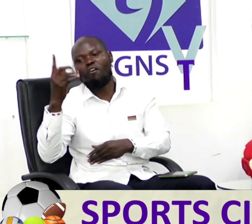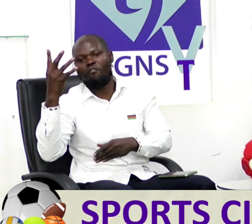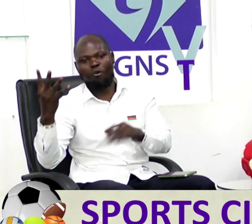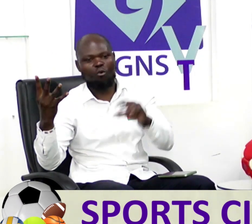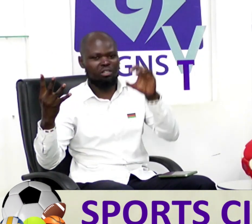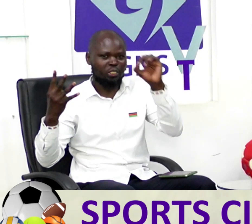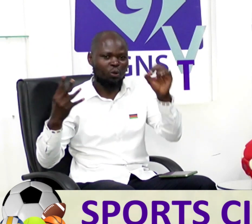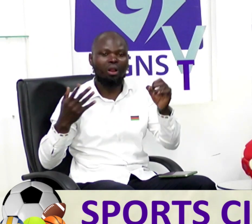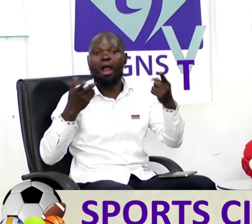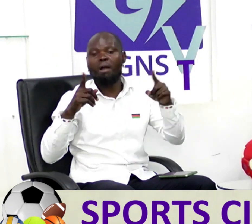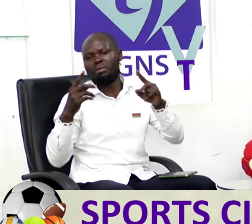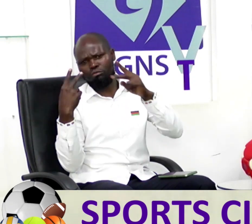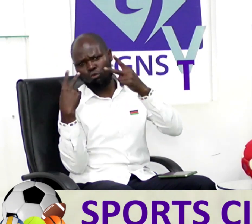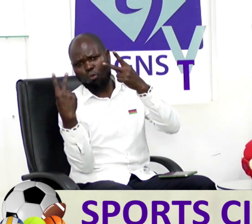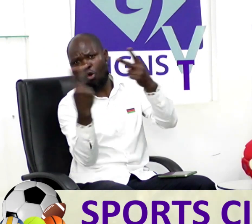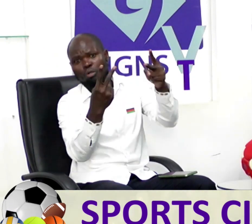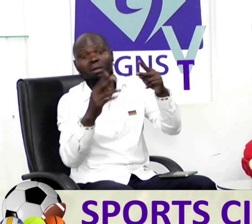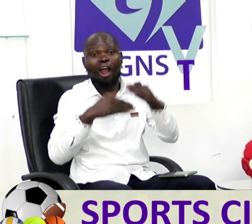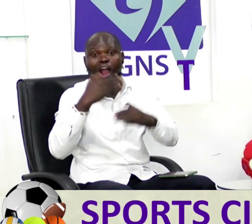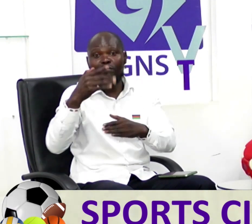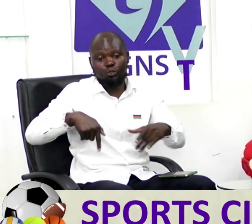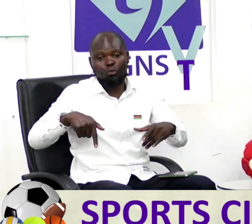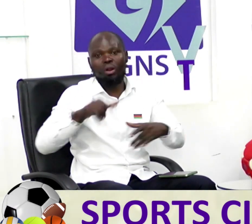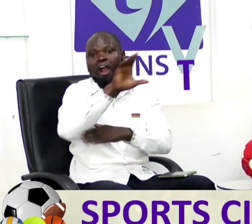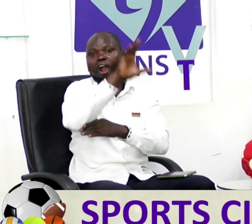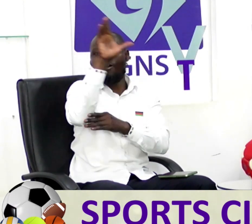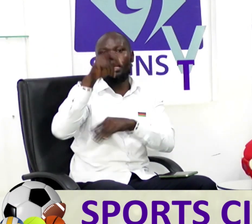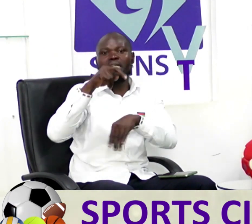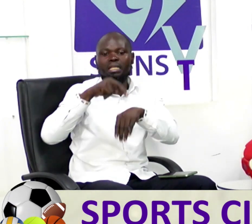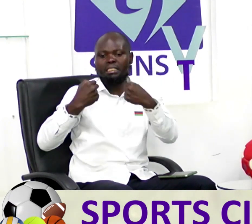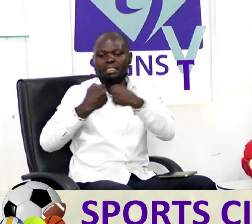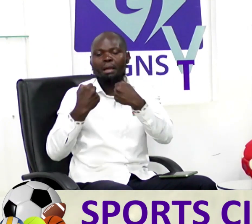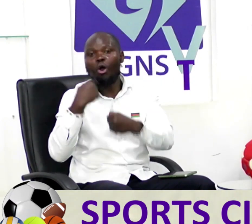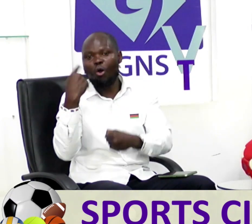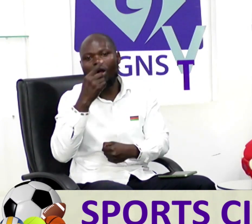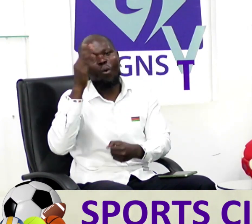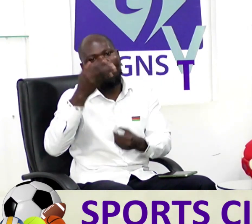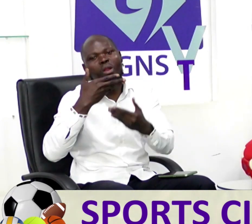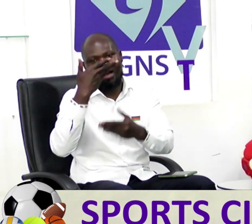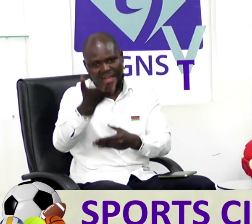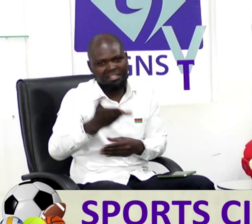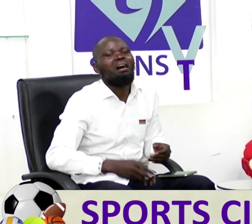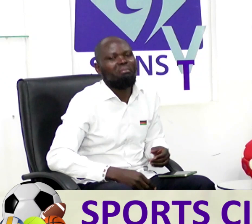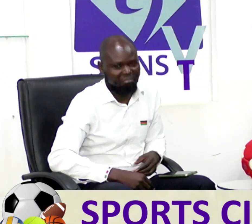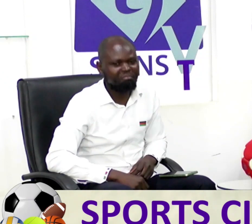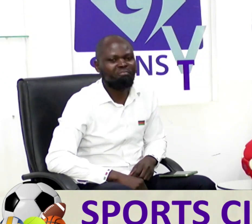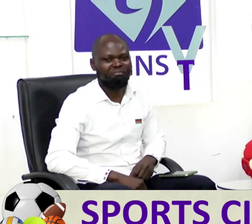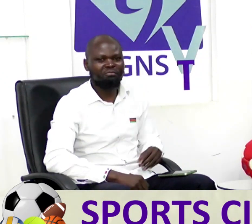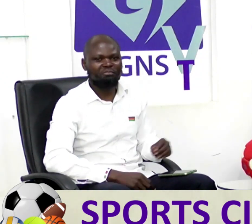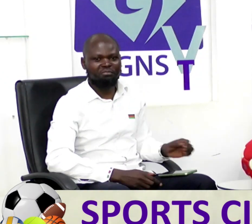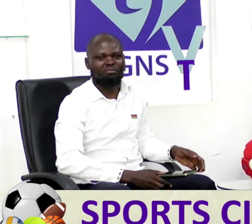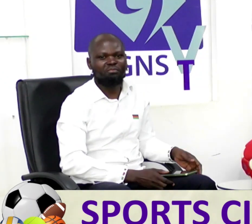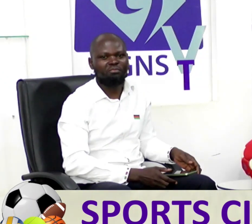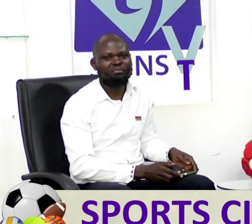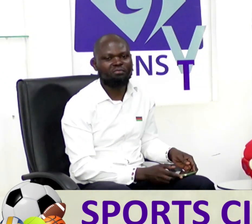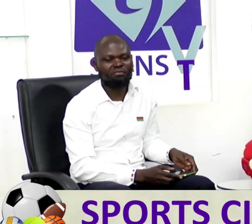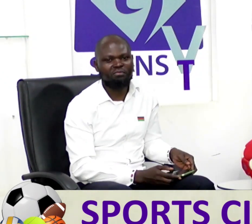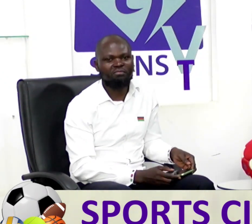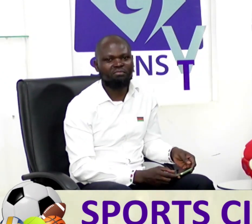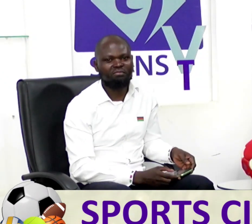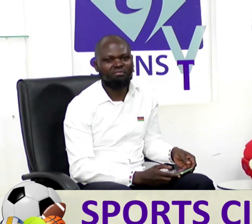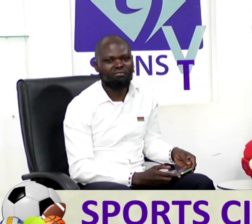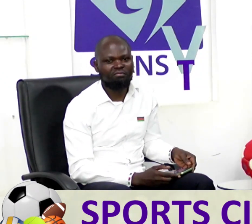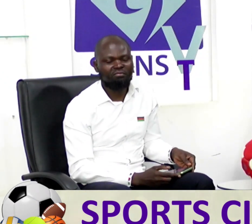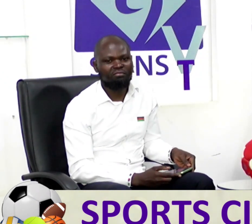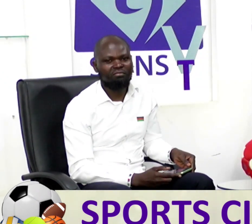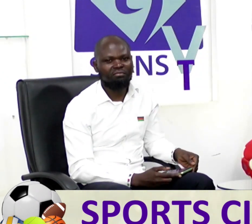2-2 draw, and Bournemouth and Liverpool 4-0 draw, and also, so let us take a